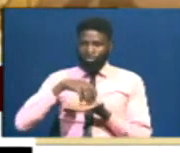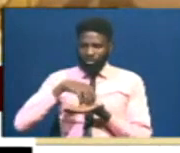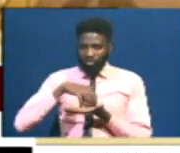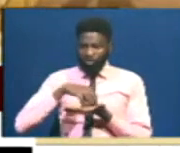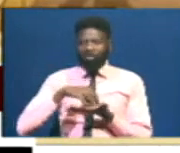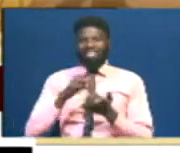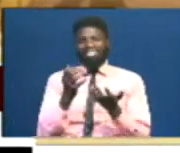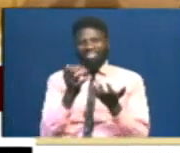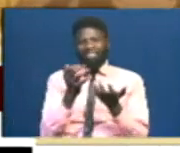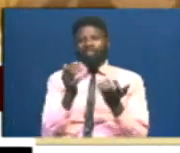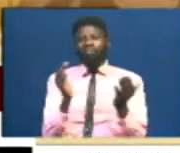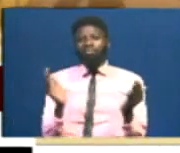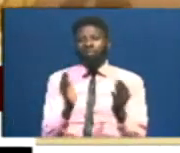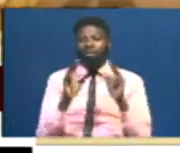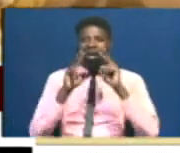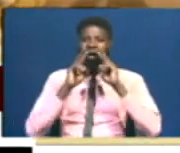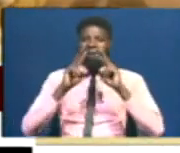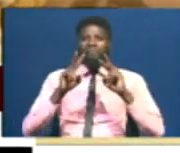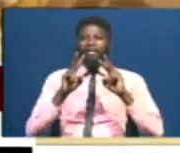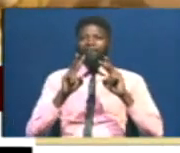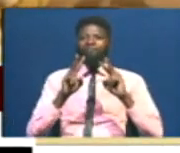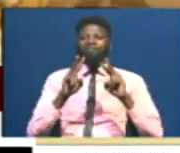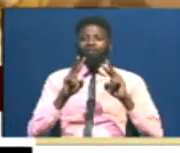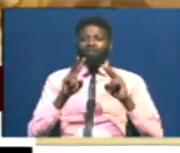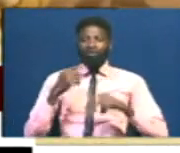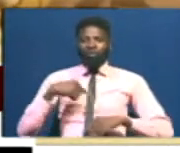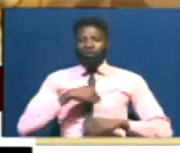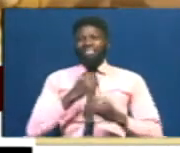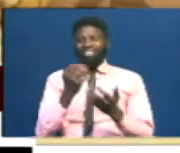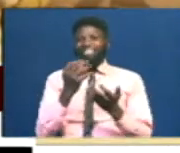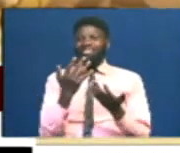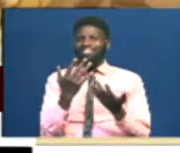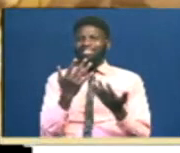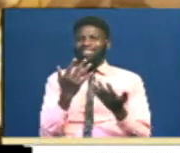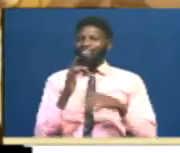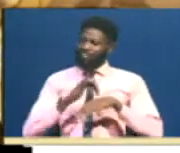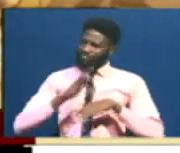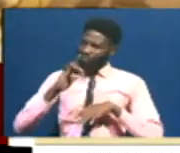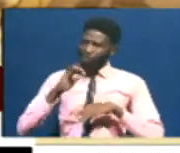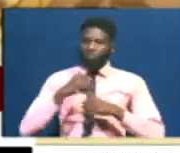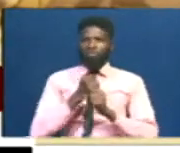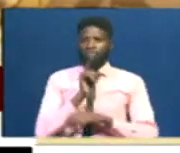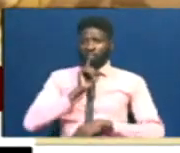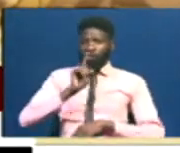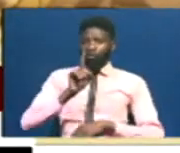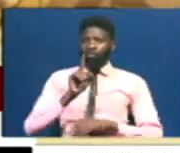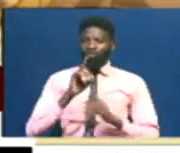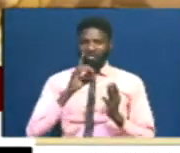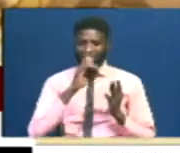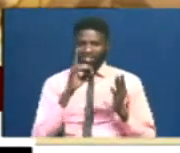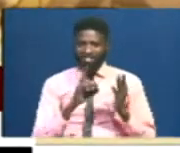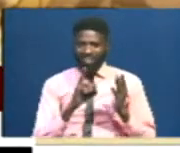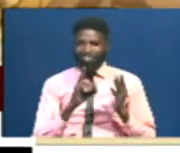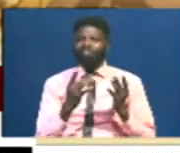stability, we need to be sensitive in ensuring that the design and implementation of this plan does not